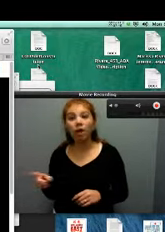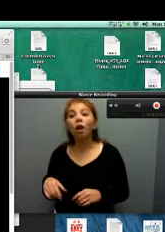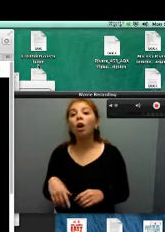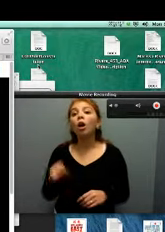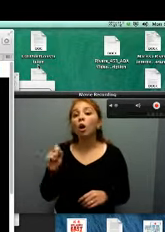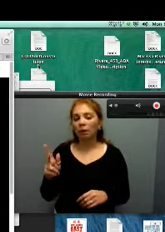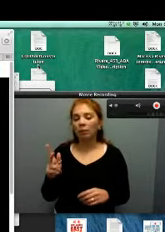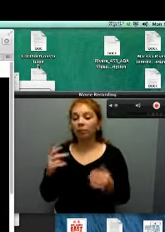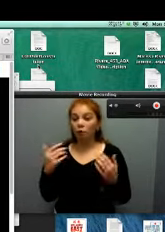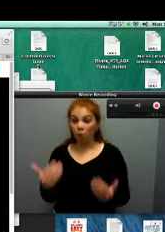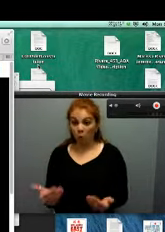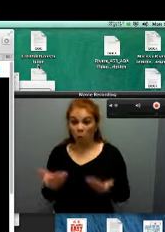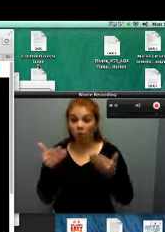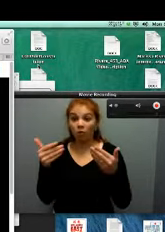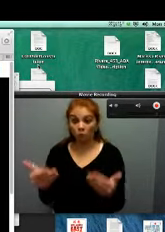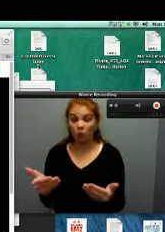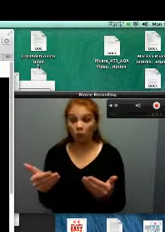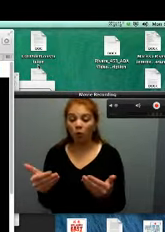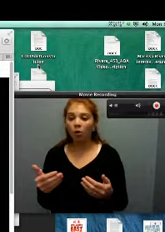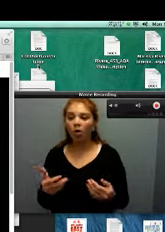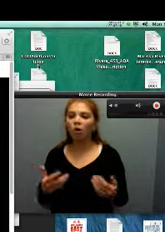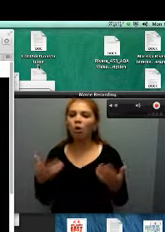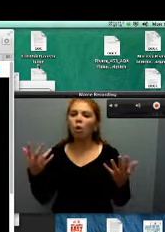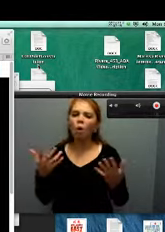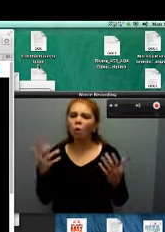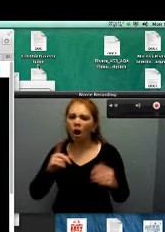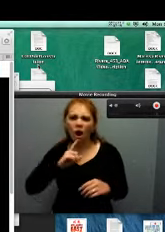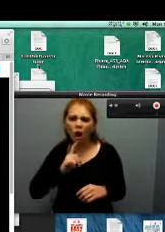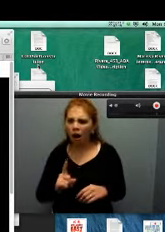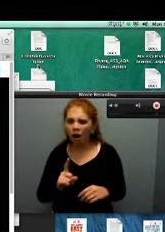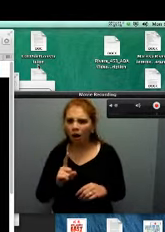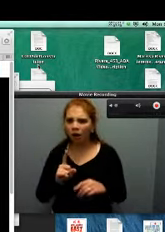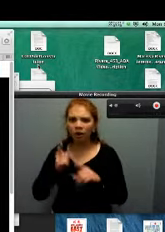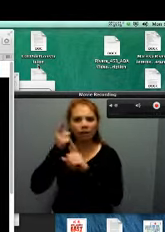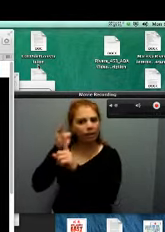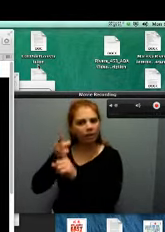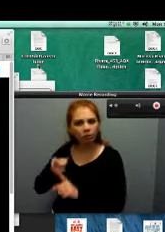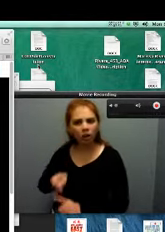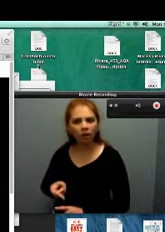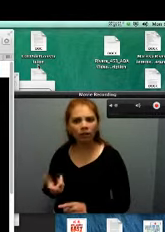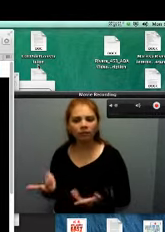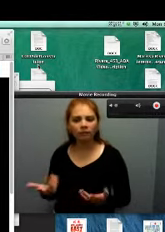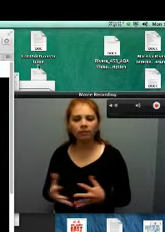Okay, then going forward, what are their objectives?